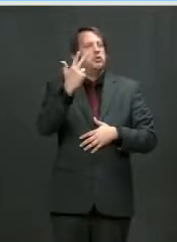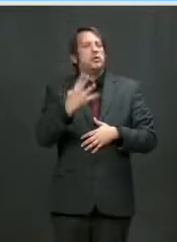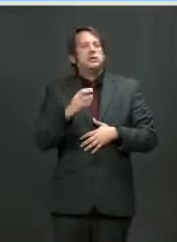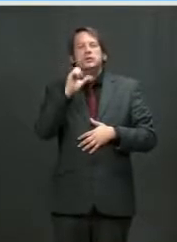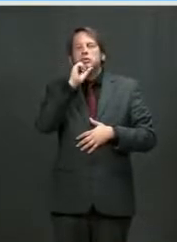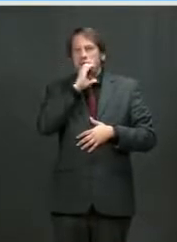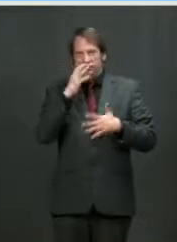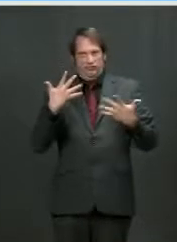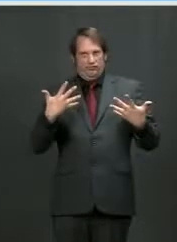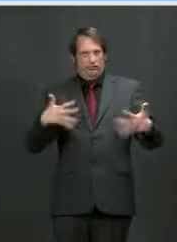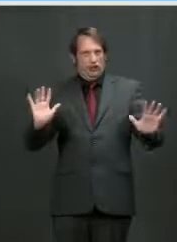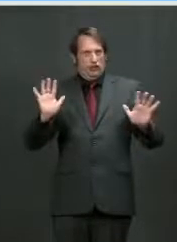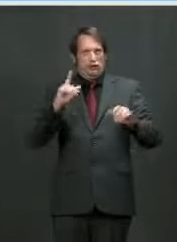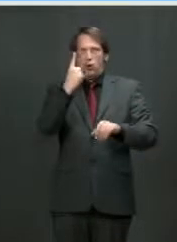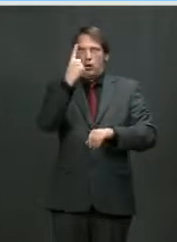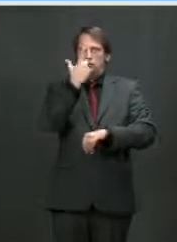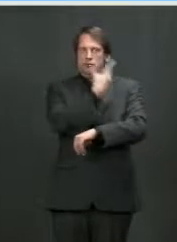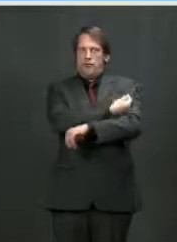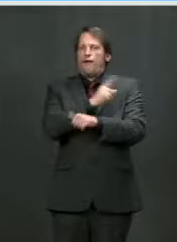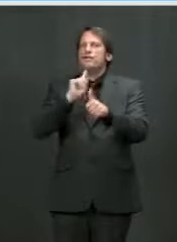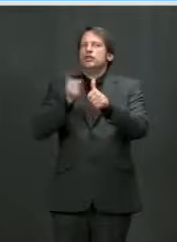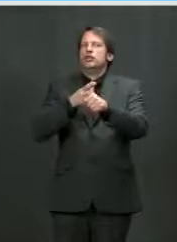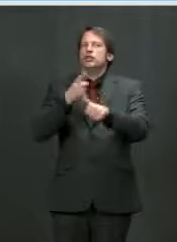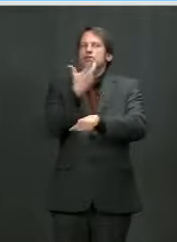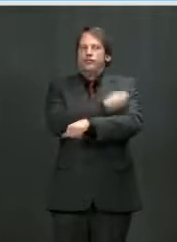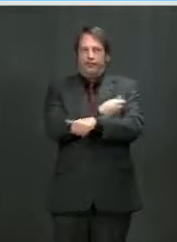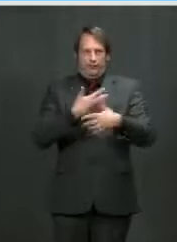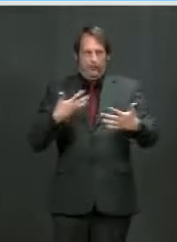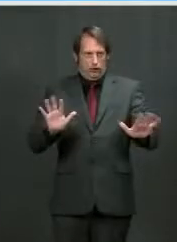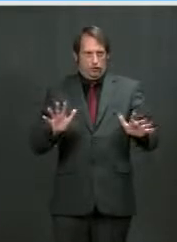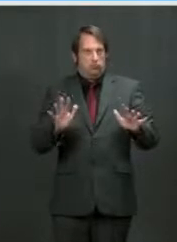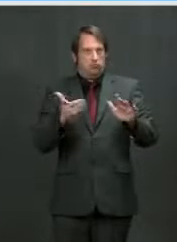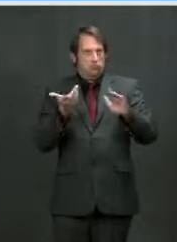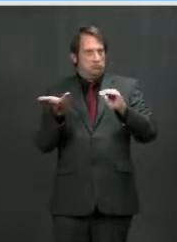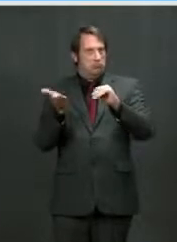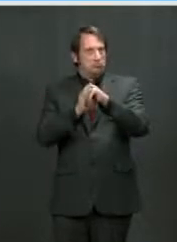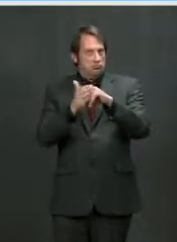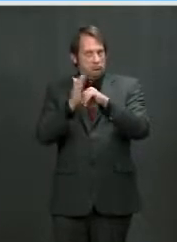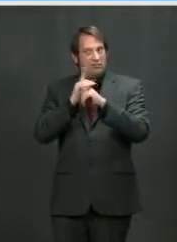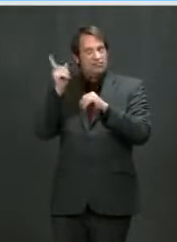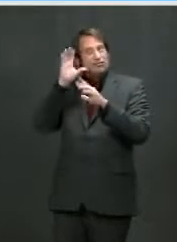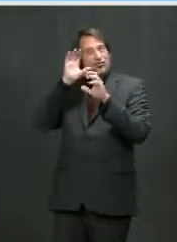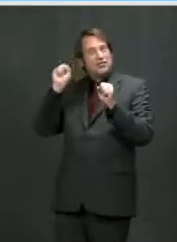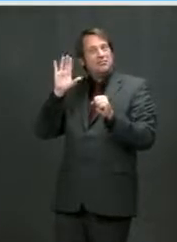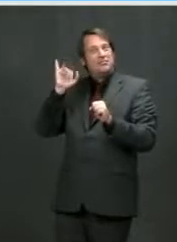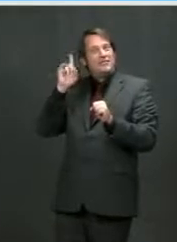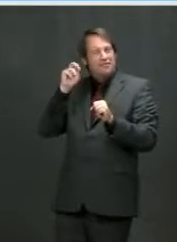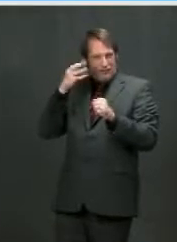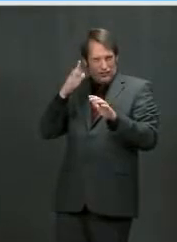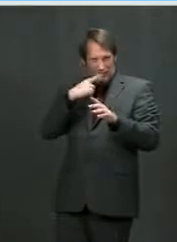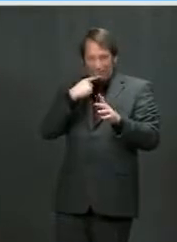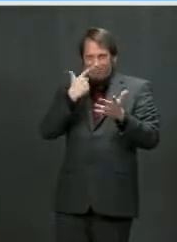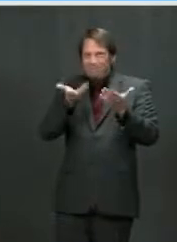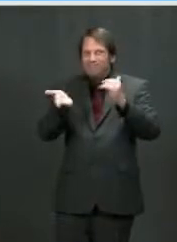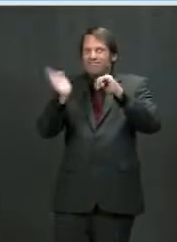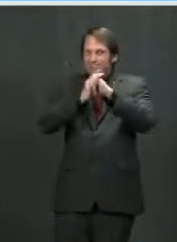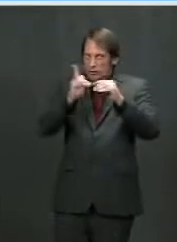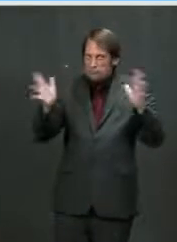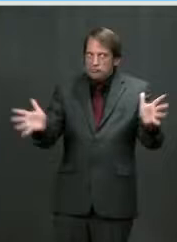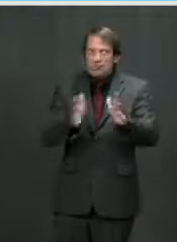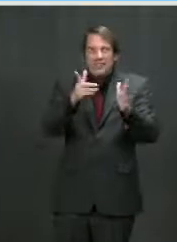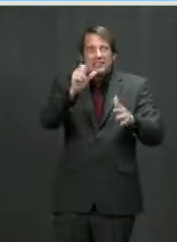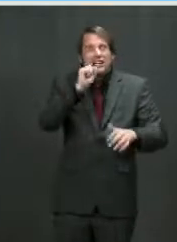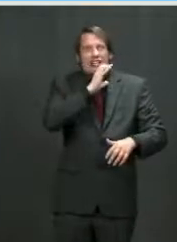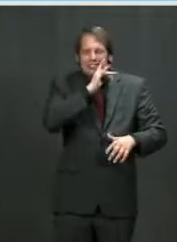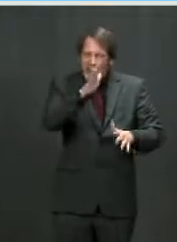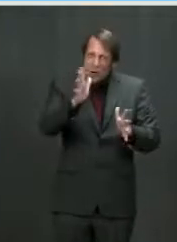dose. We think that can go higher, and as the president did yesterday, we urge seniors and people who are in contact with seniors to